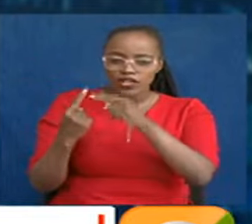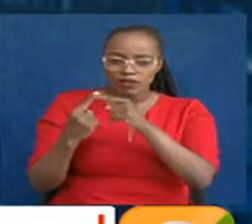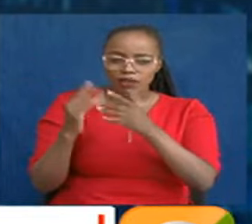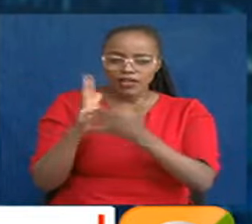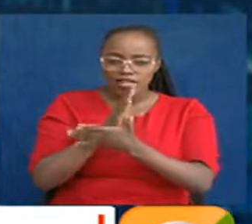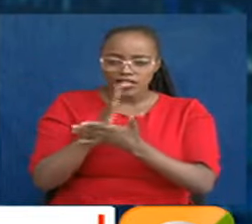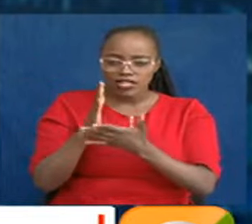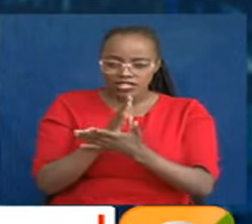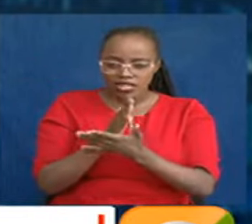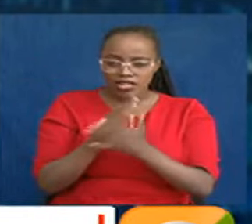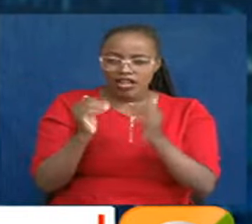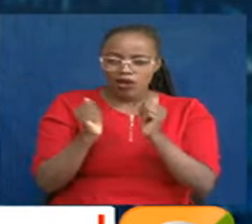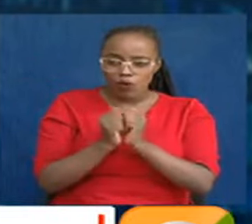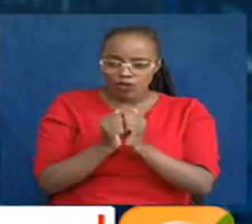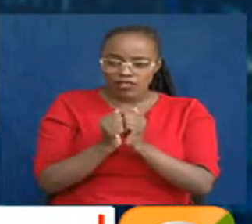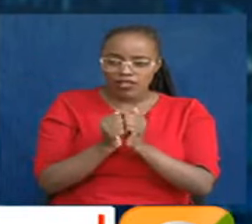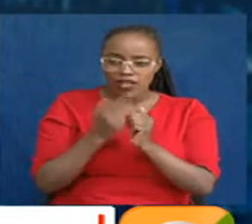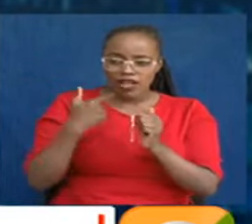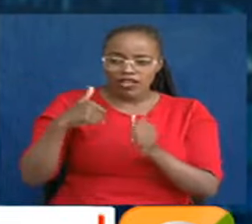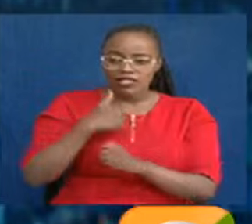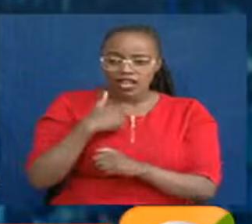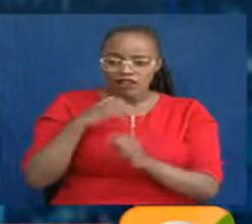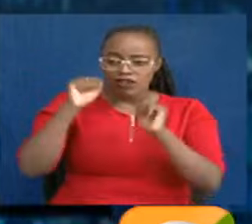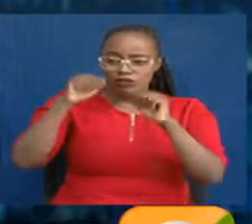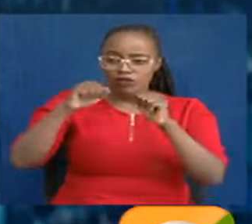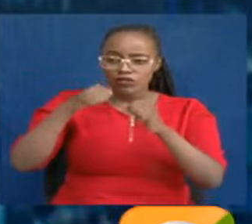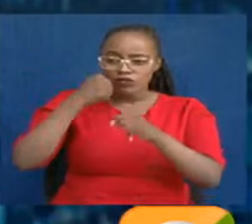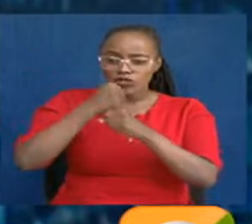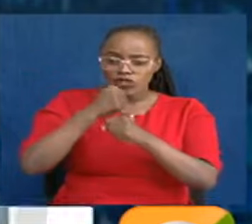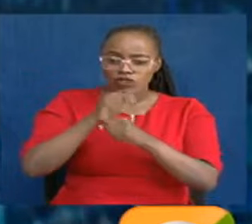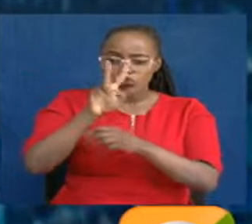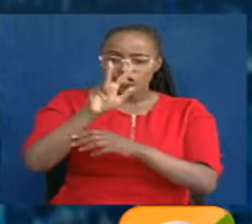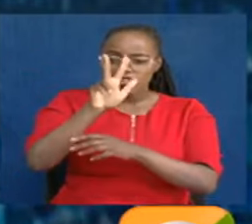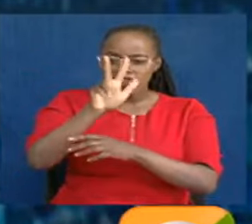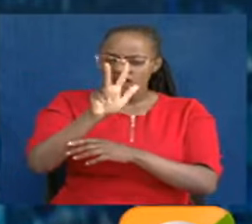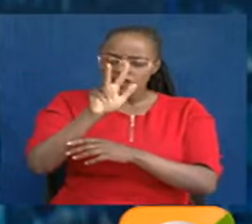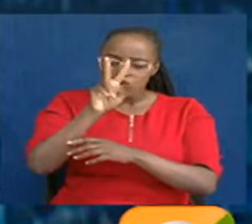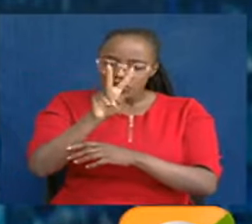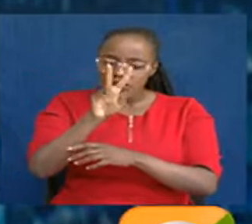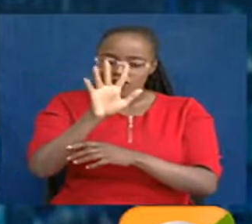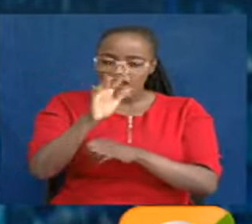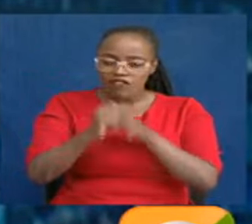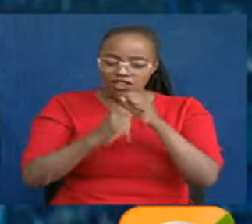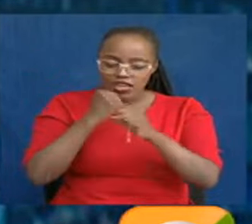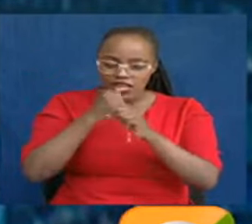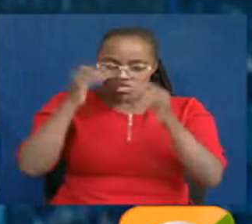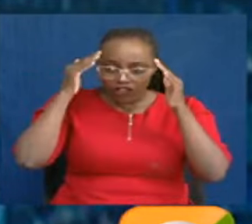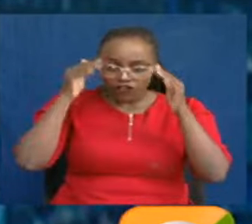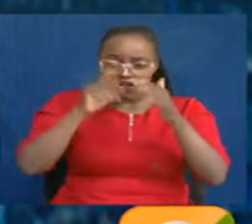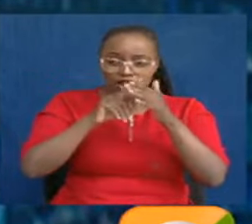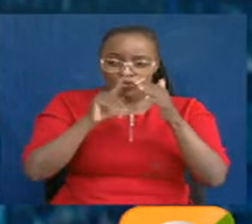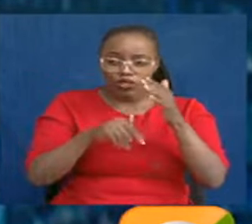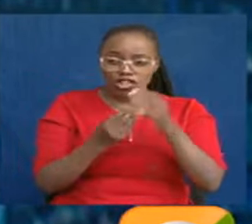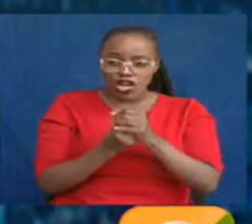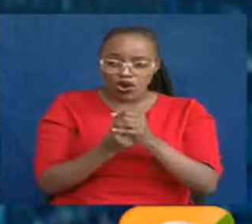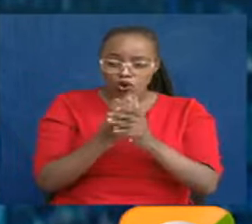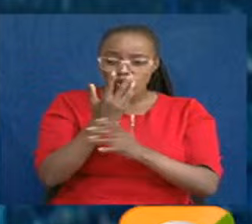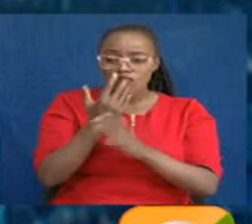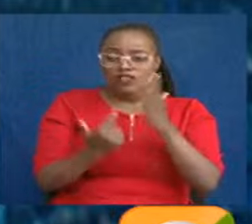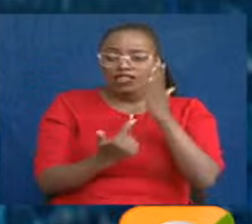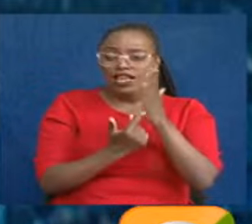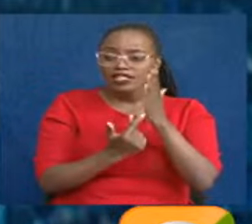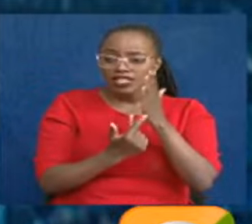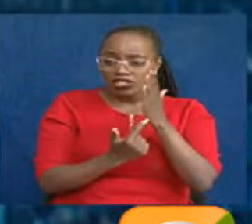You hear MTech has been in operation for 25 years, and they are focusing on growing their tech